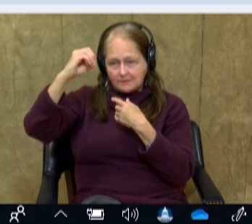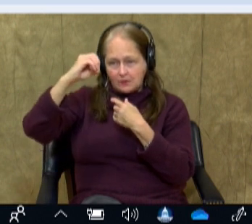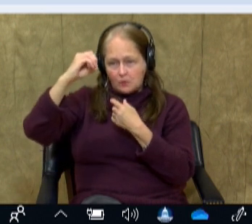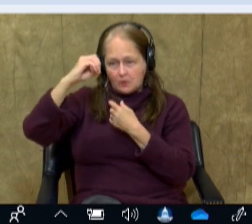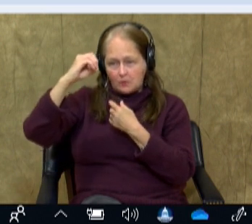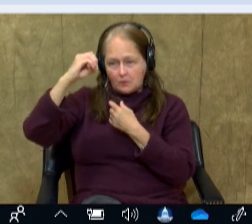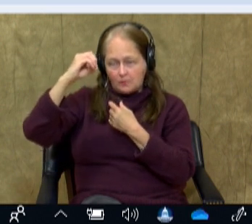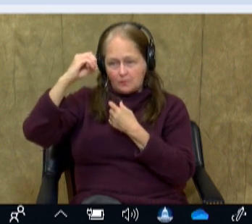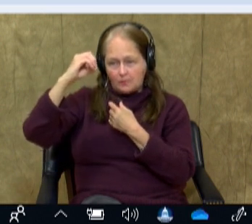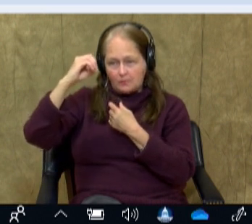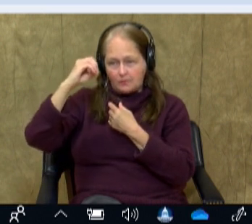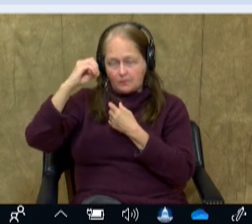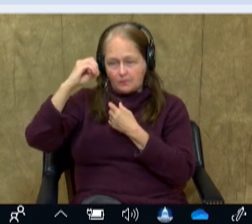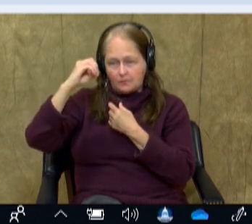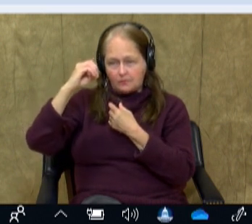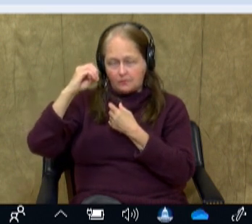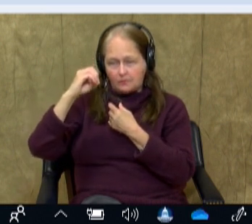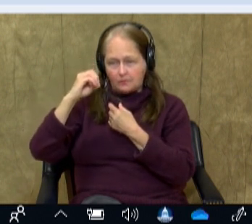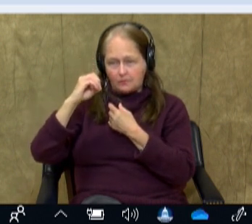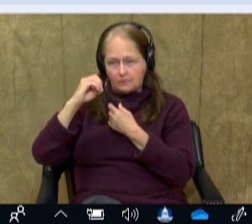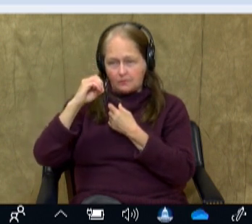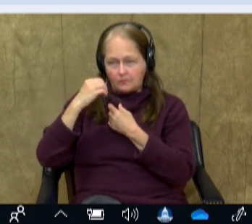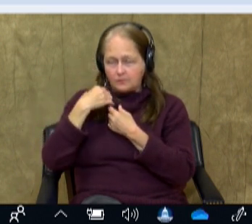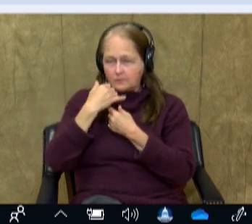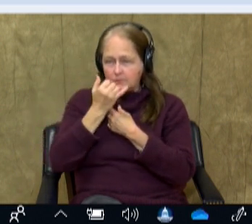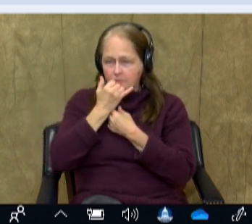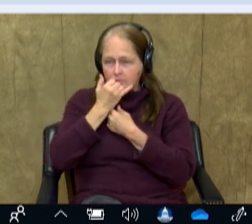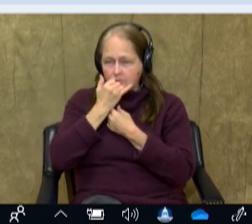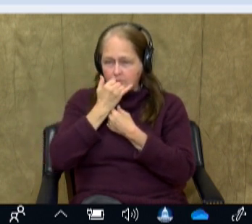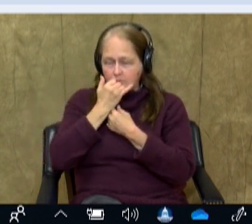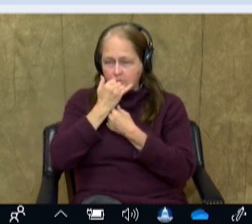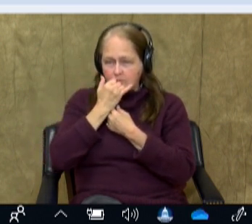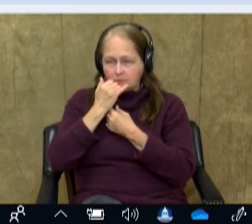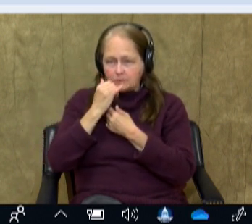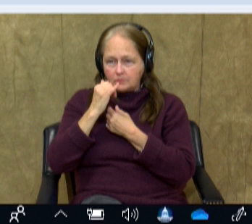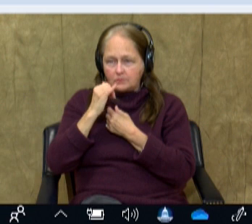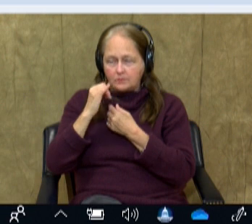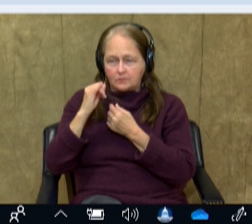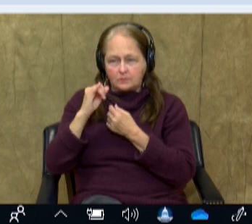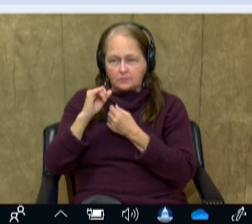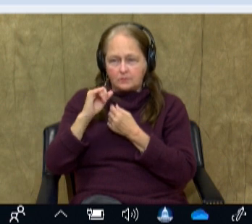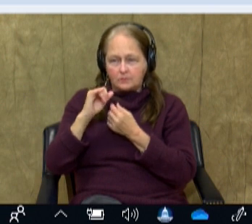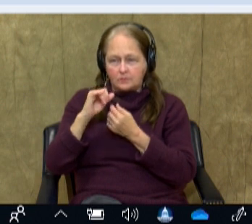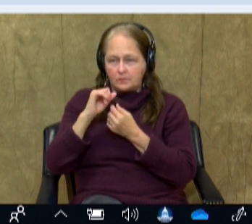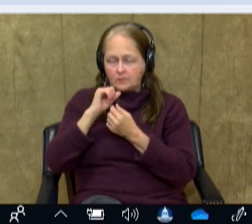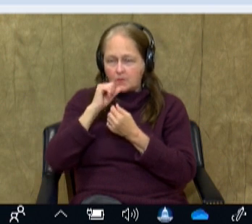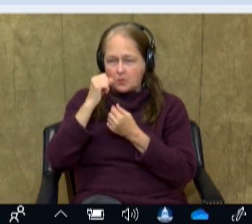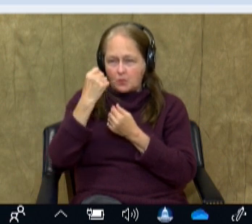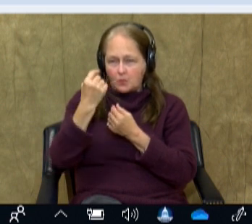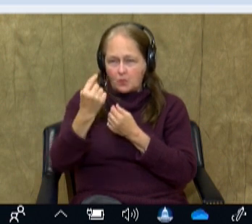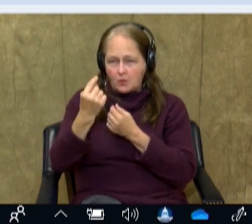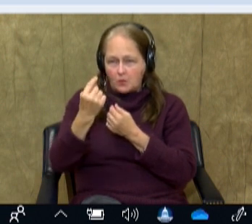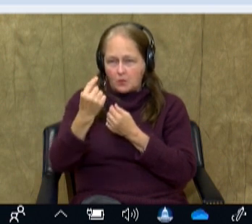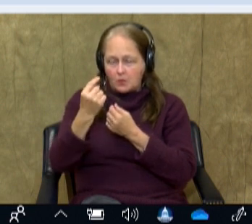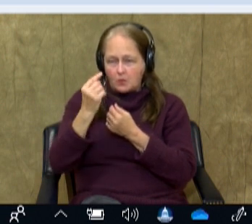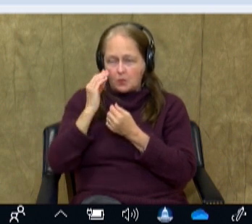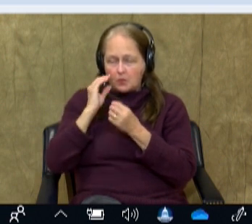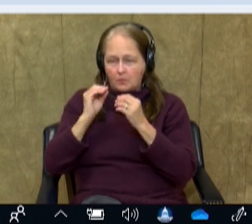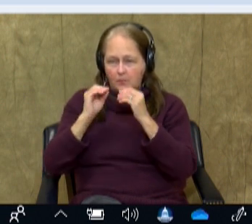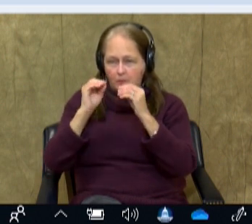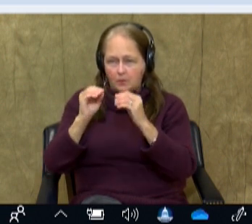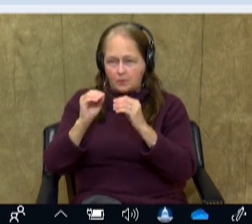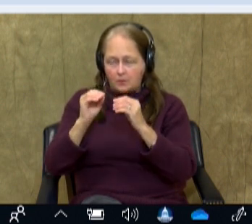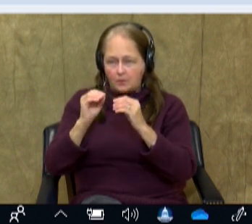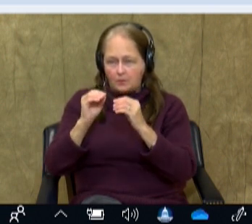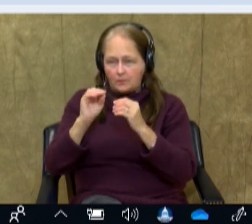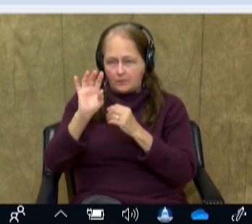this spot. I'm sorry, that was 8. I don't know where I got 4 from. But if there was not one of 1, then you would put that.